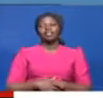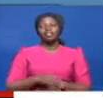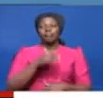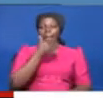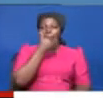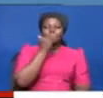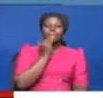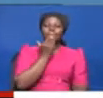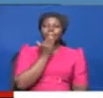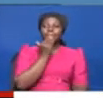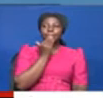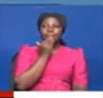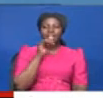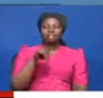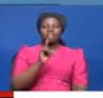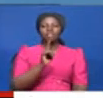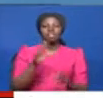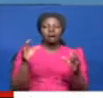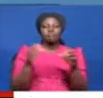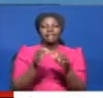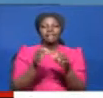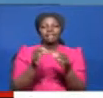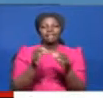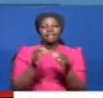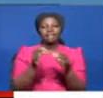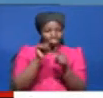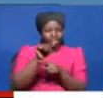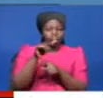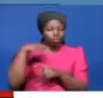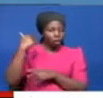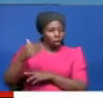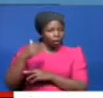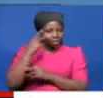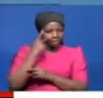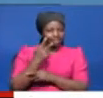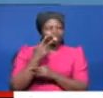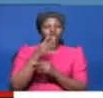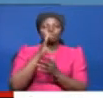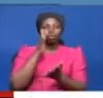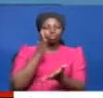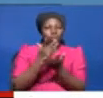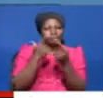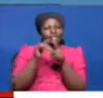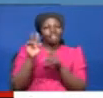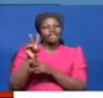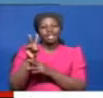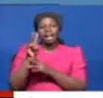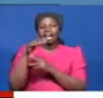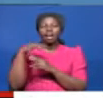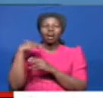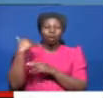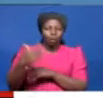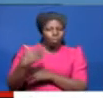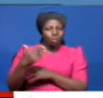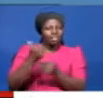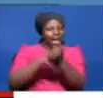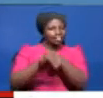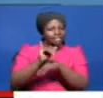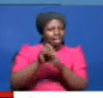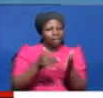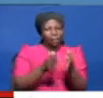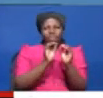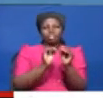Mudavadi is the party leader. But that has always been. But again, Vihiga has not always operated in that manner. Mm-hmm. Today, Vihiga's